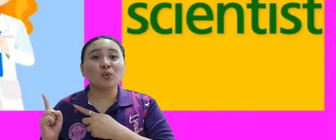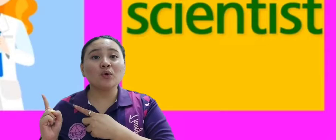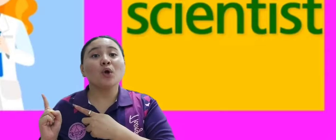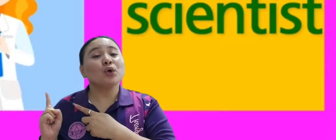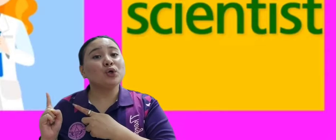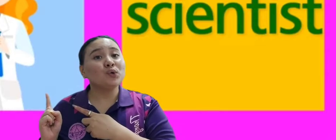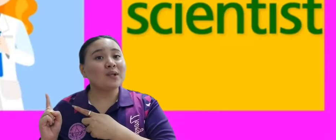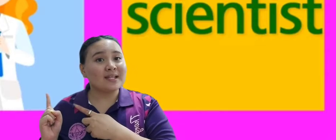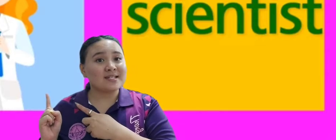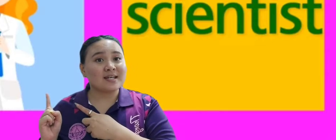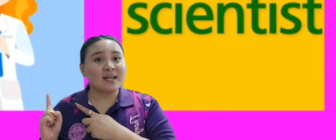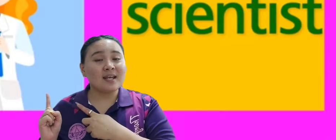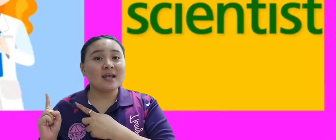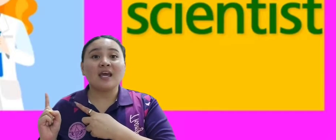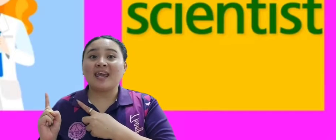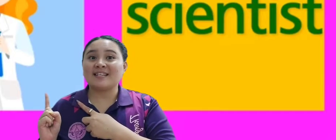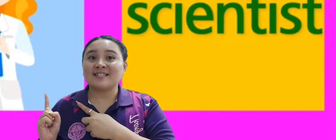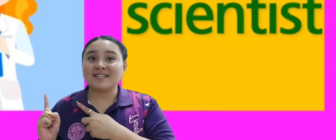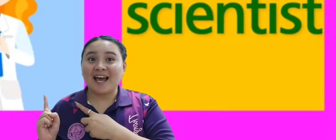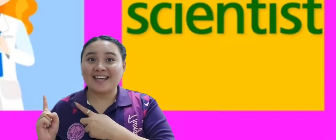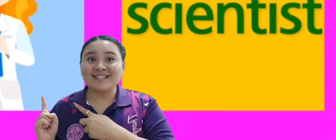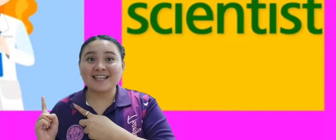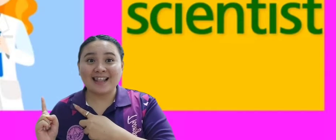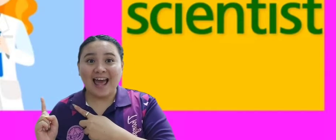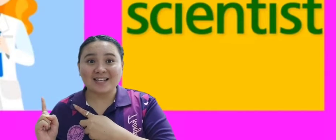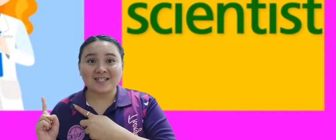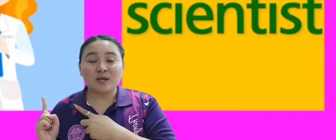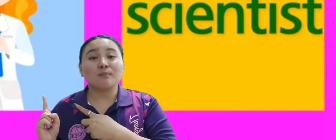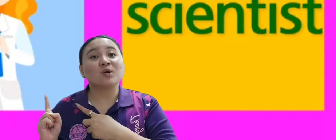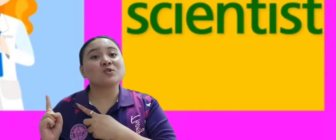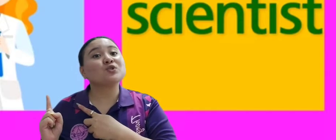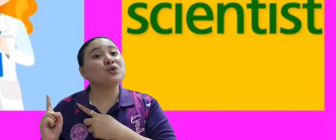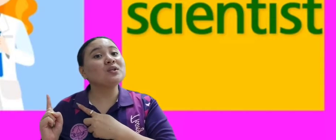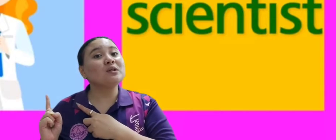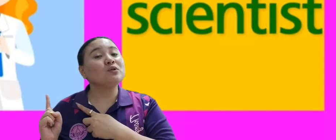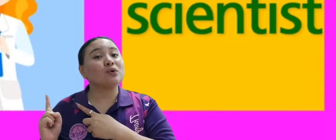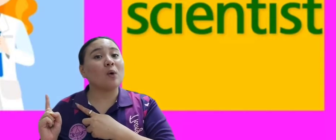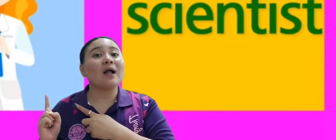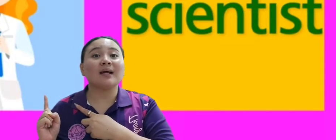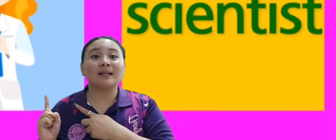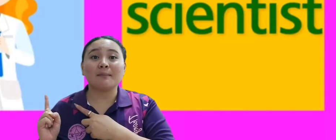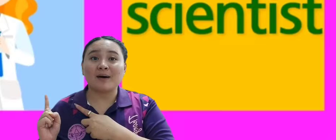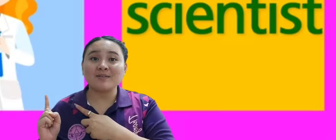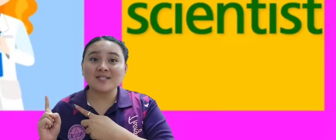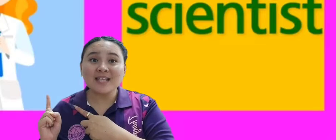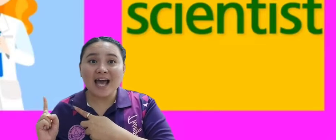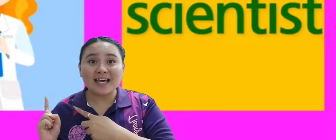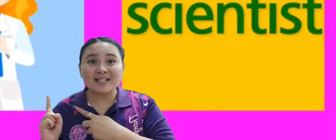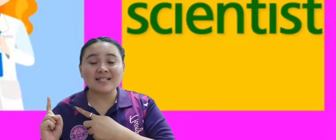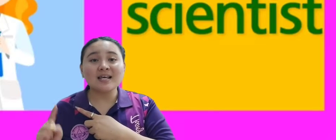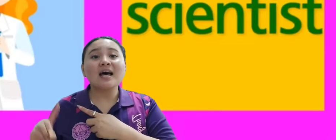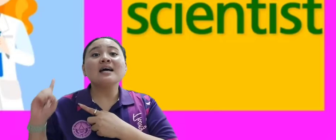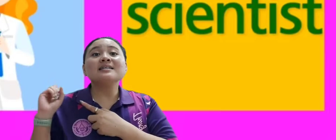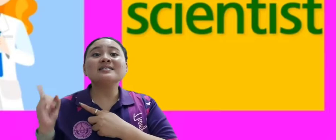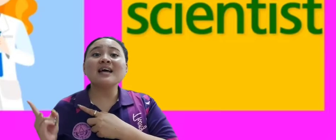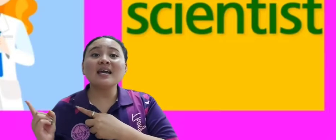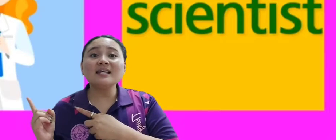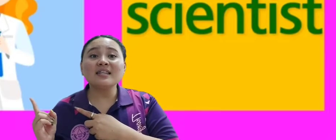make sure you listen in science class because you need to know a lot about